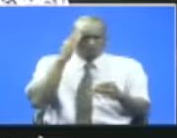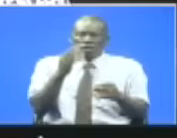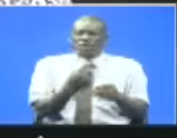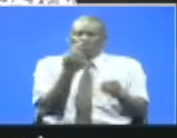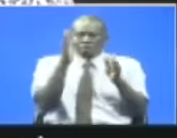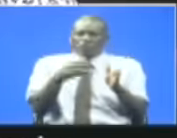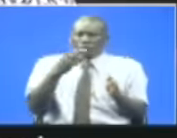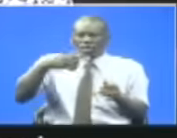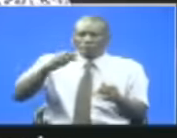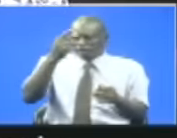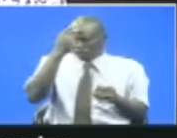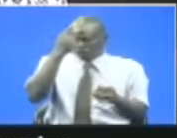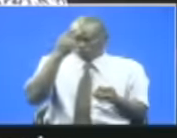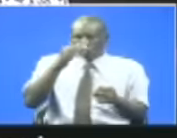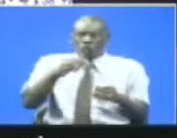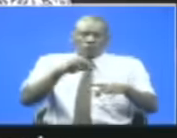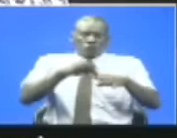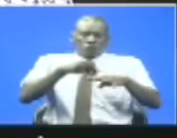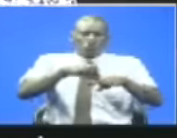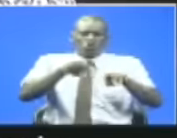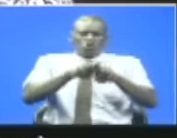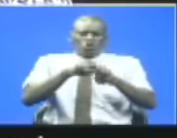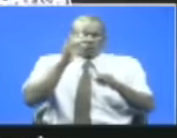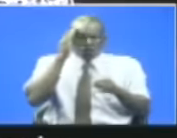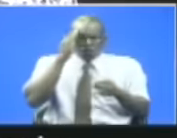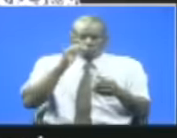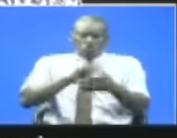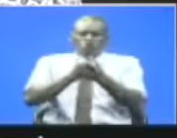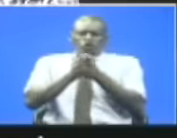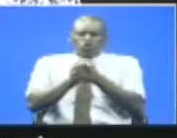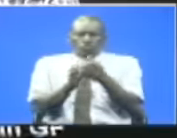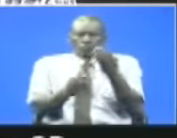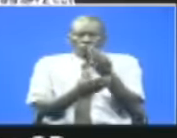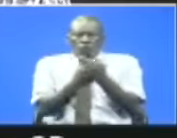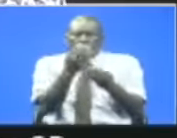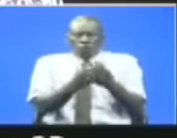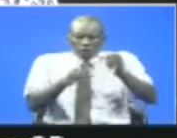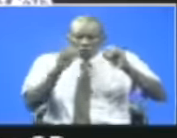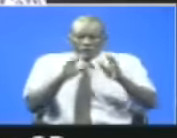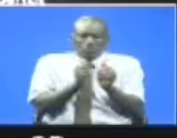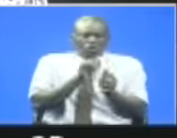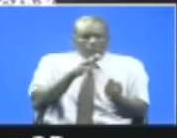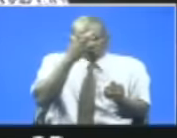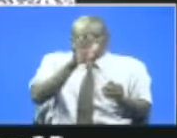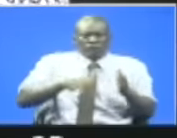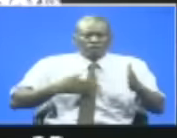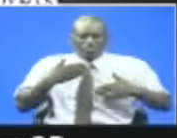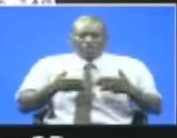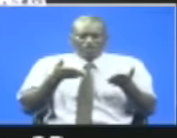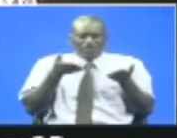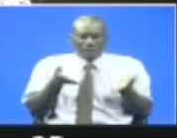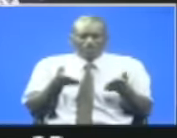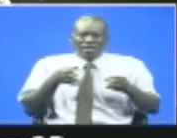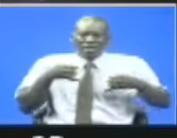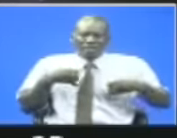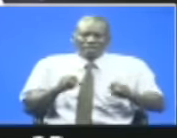him. Sonko equally knows Jubilee is uncomfortable with him because of his character. Now, he's trying to be a